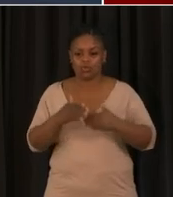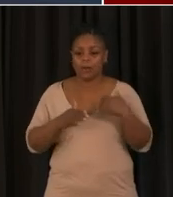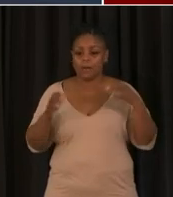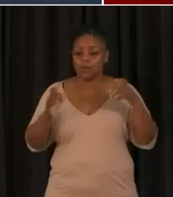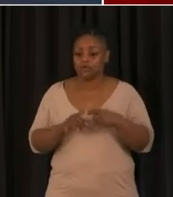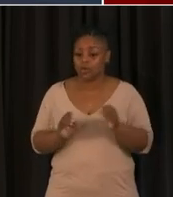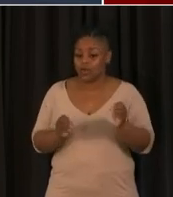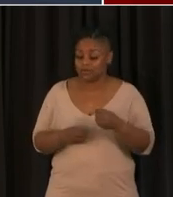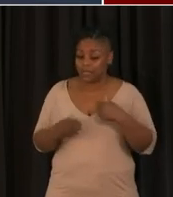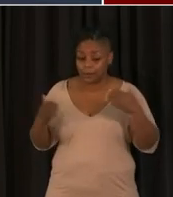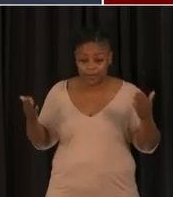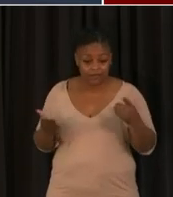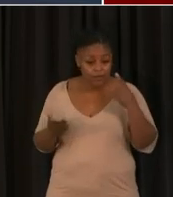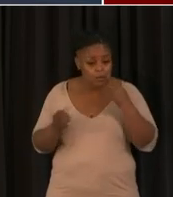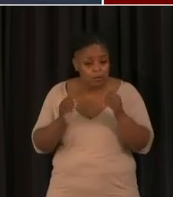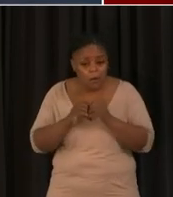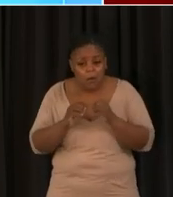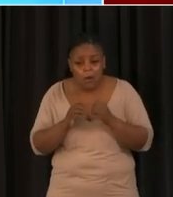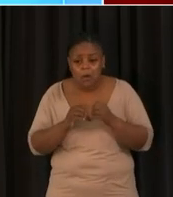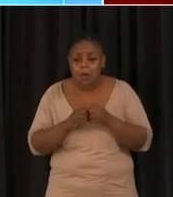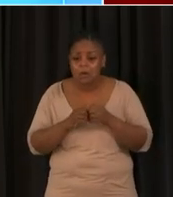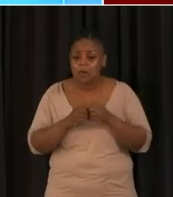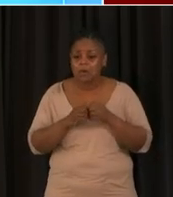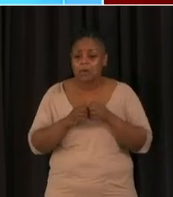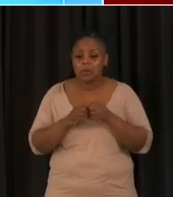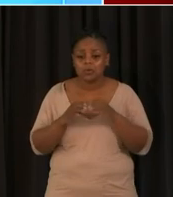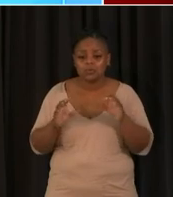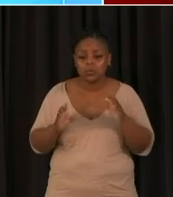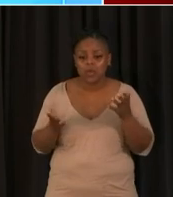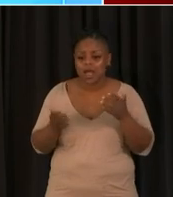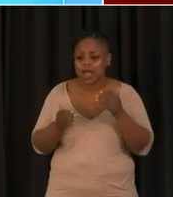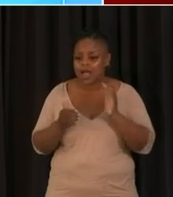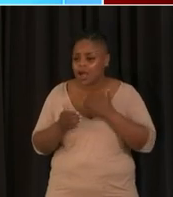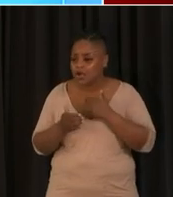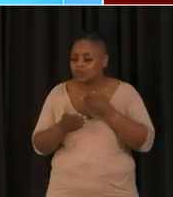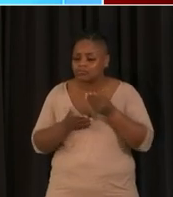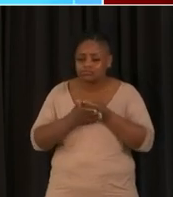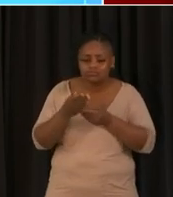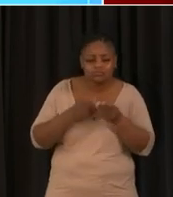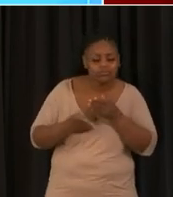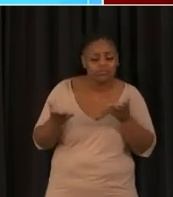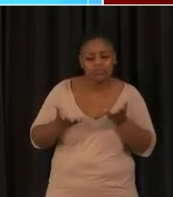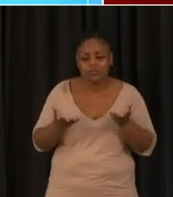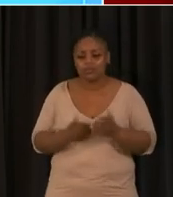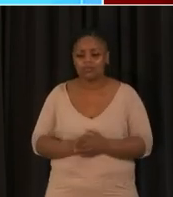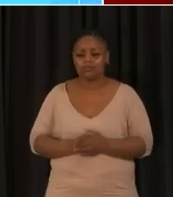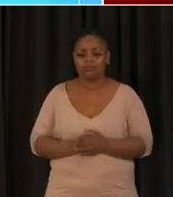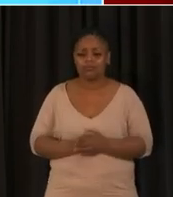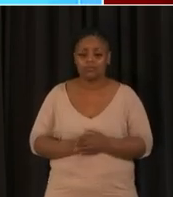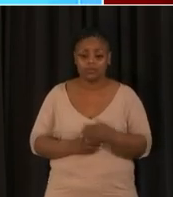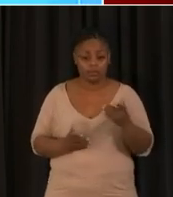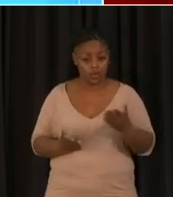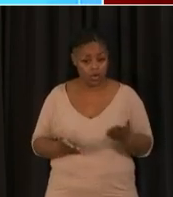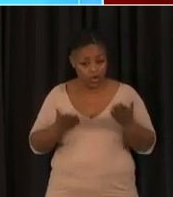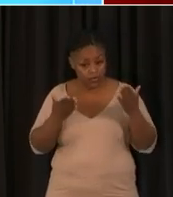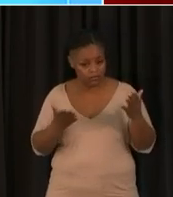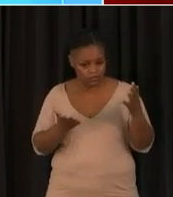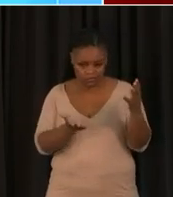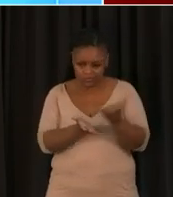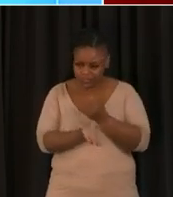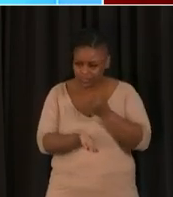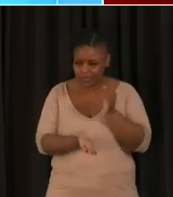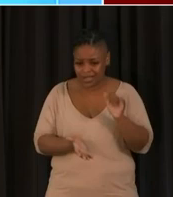little bit about that program. But I'll ask also Kim R. Ford, if you're watching or if anybody's watching, let Kim R. Ford know that she owes me an update